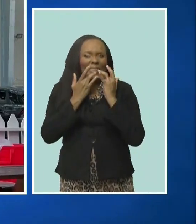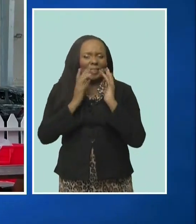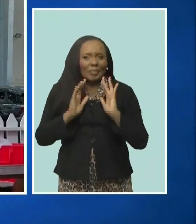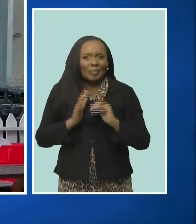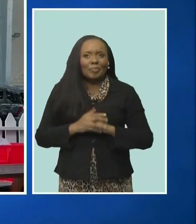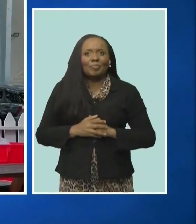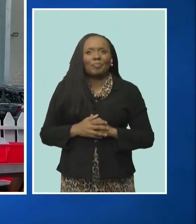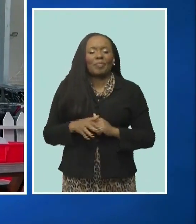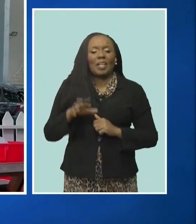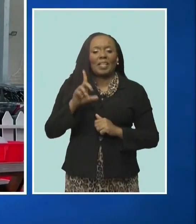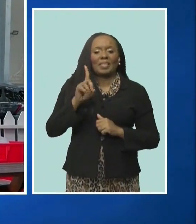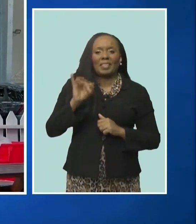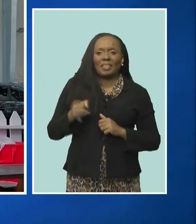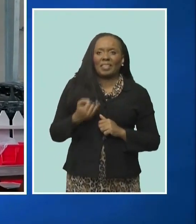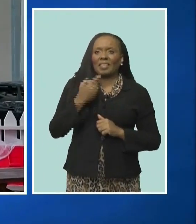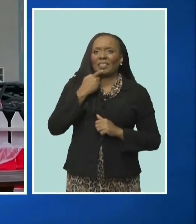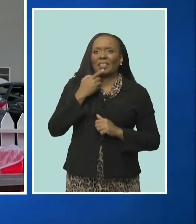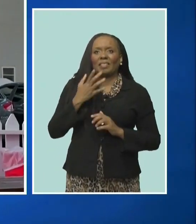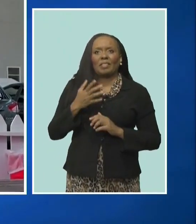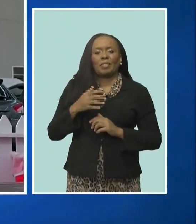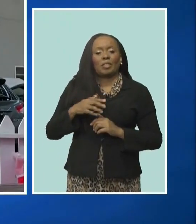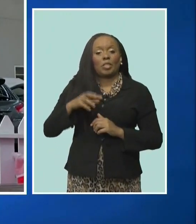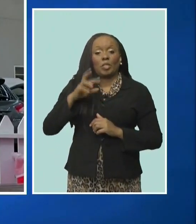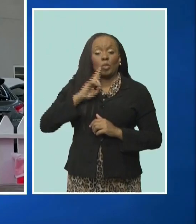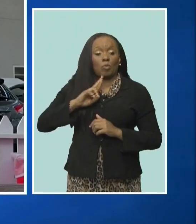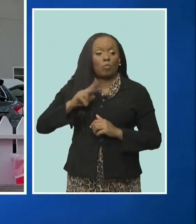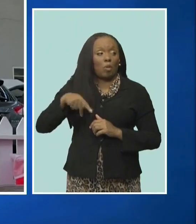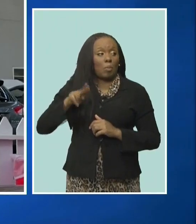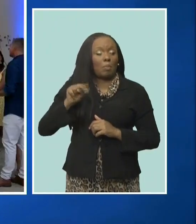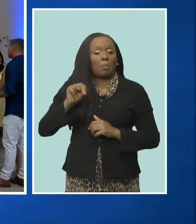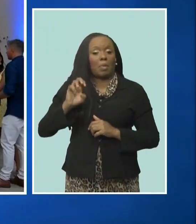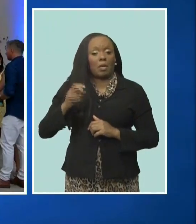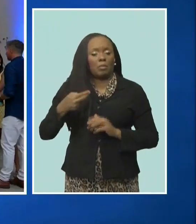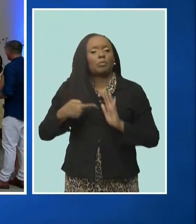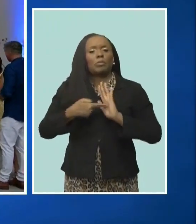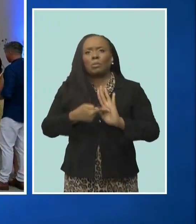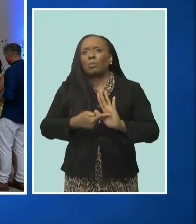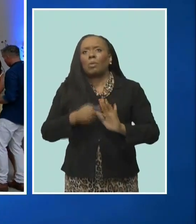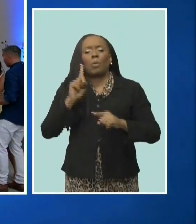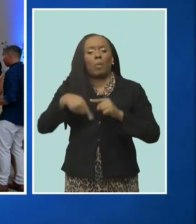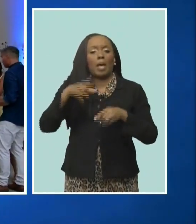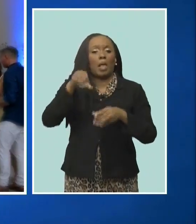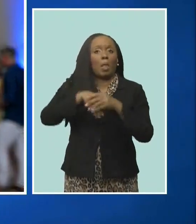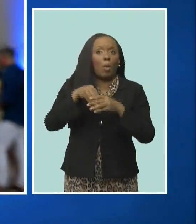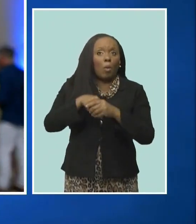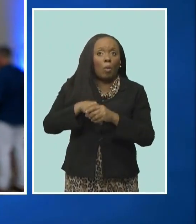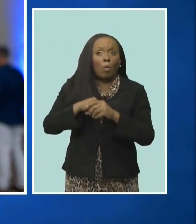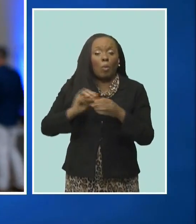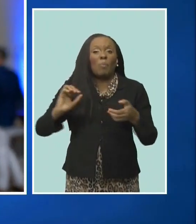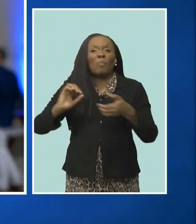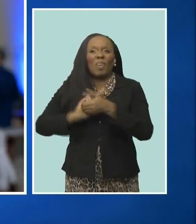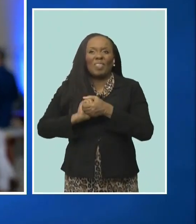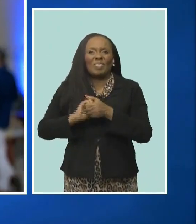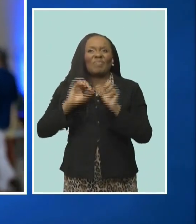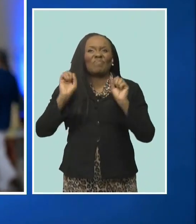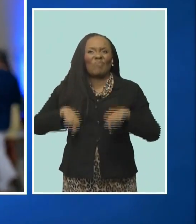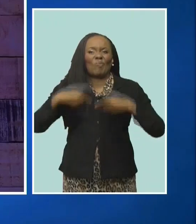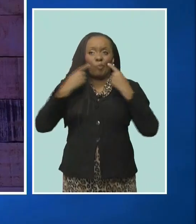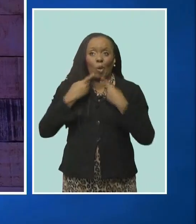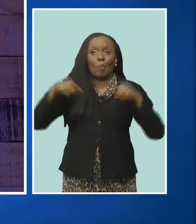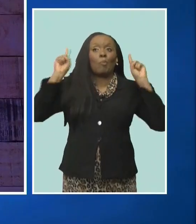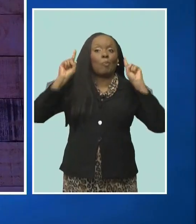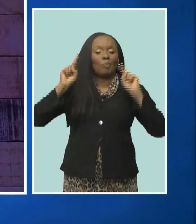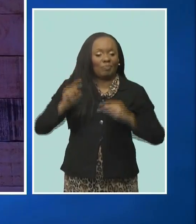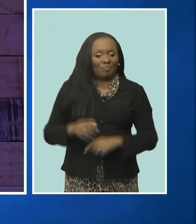The DJ adds the launch of the Rum Punch shows what can be achieved through local investments and partnerships. Trevor